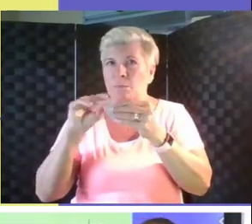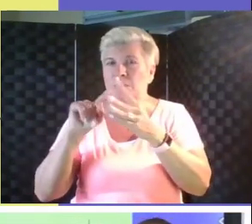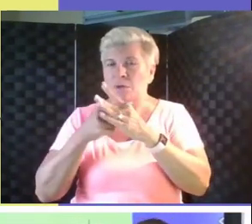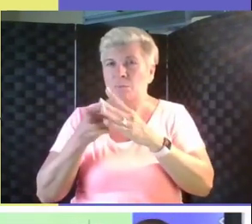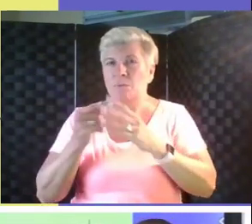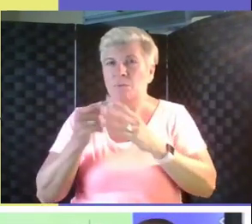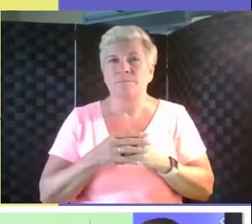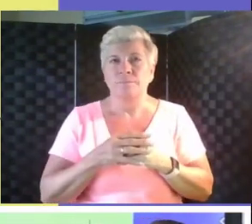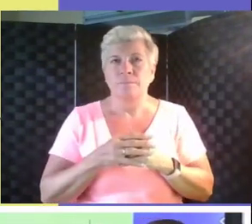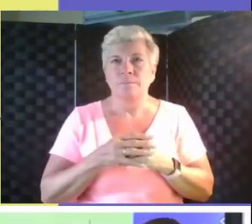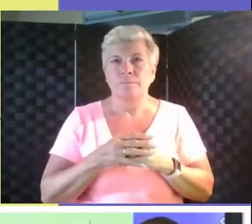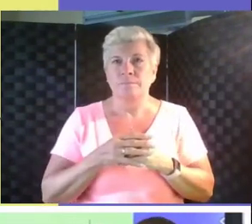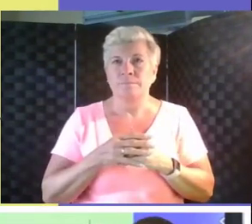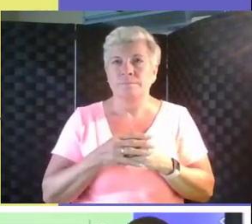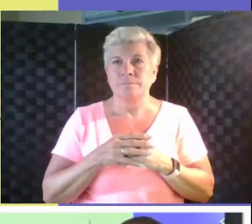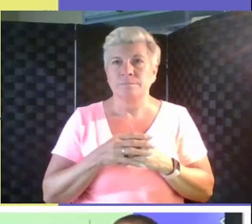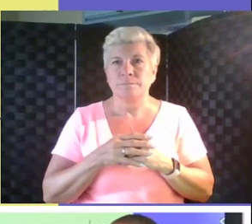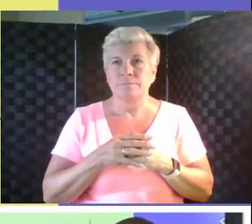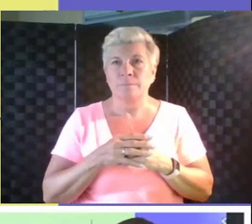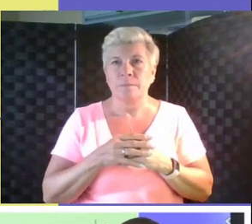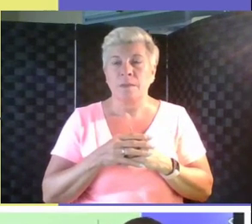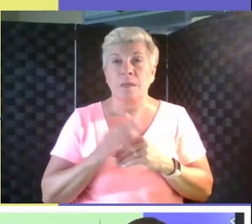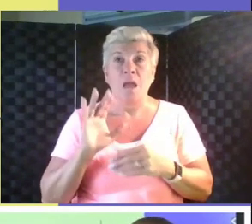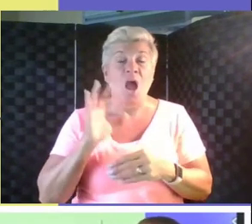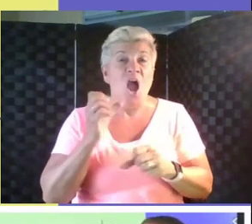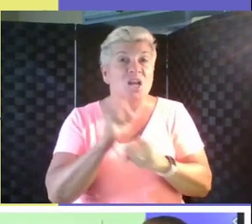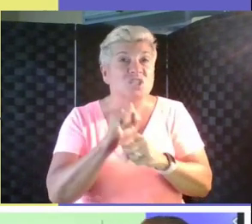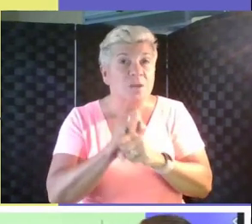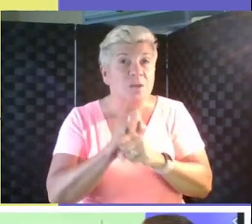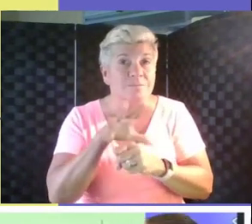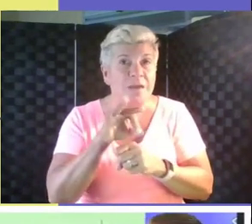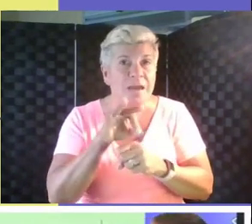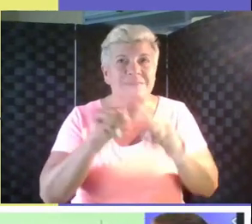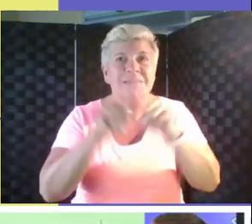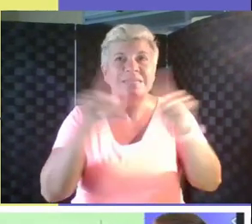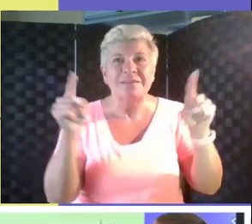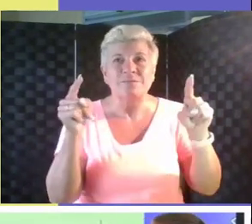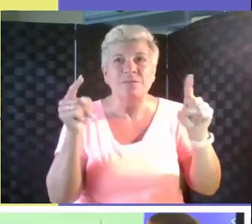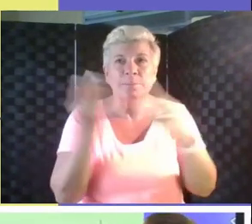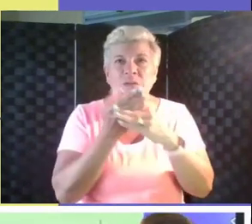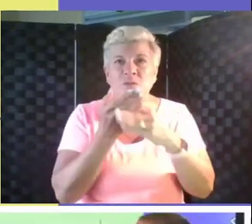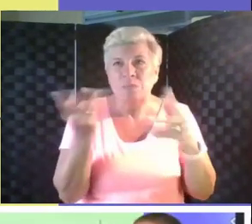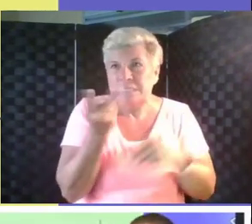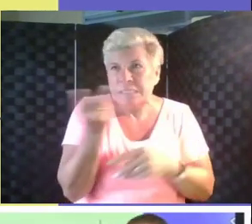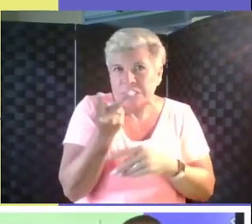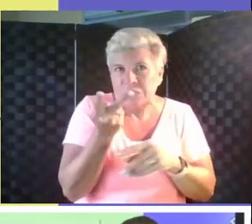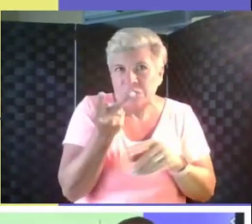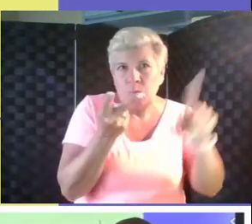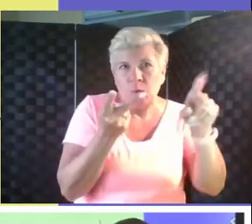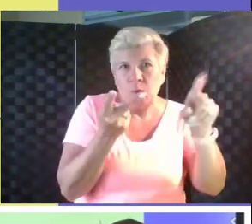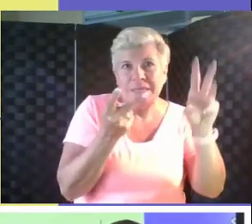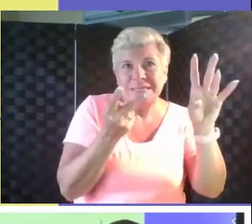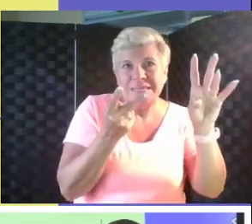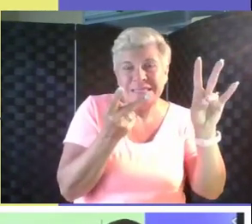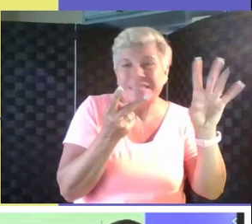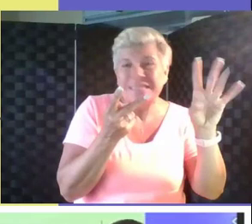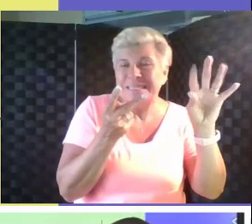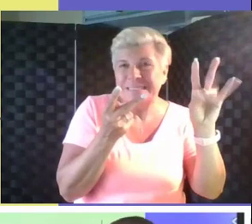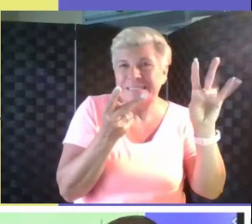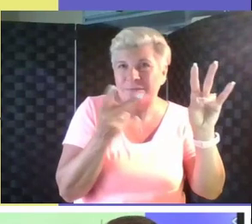end that number line with 352. Now our job is to find the difference between 197 and